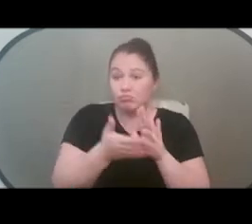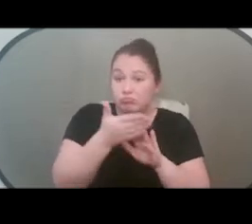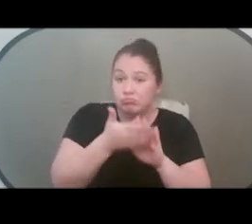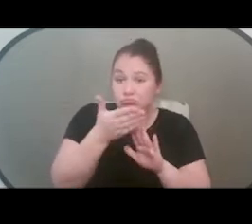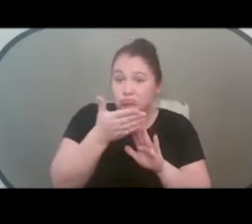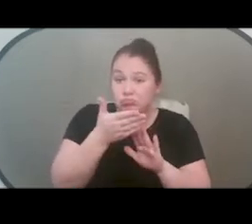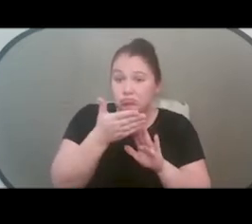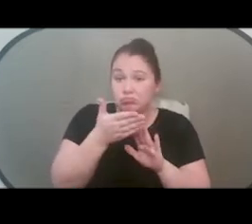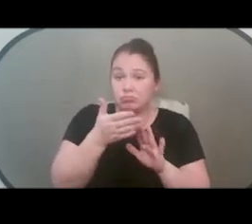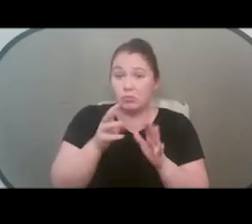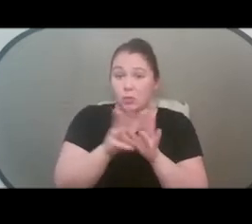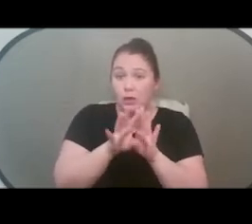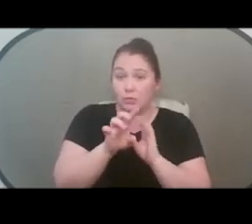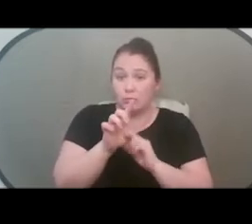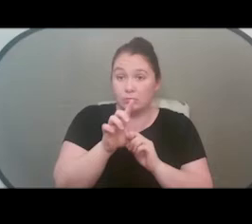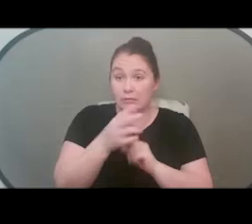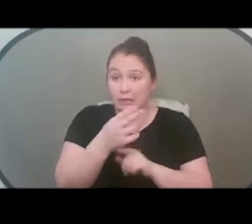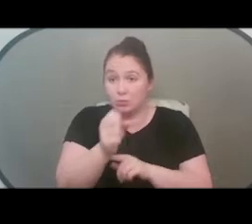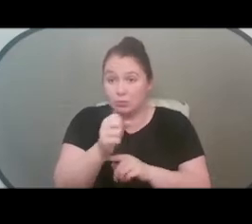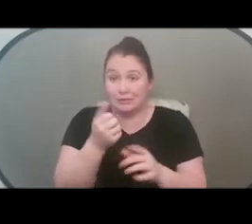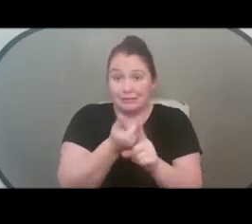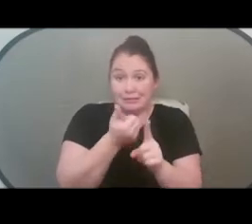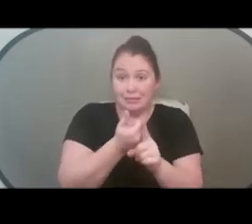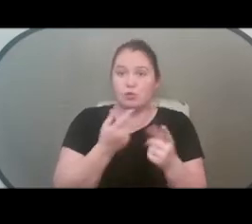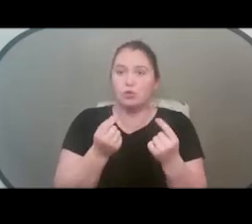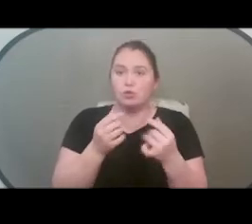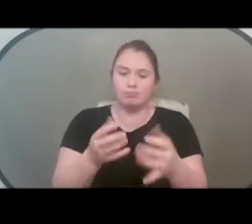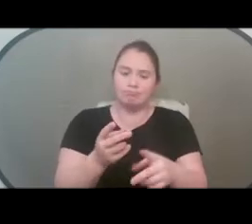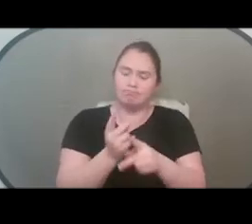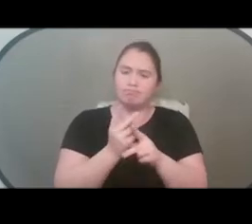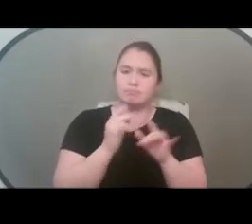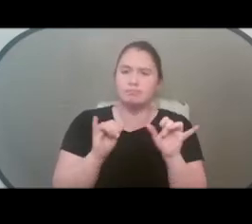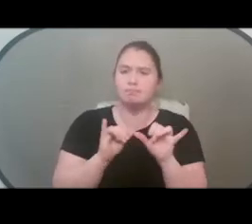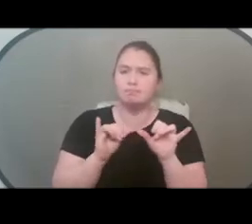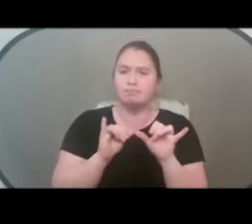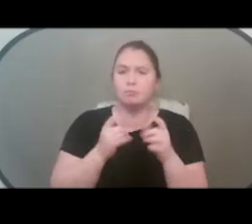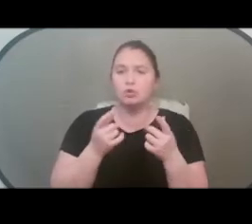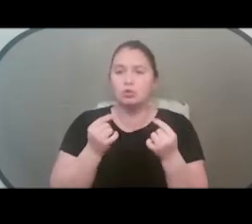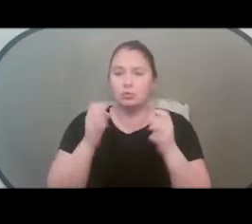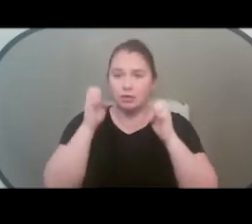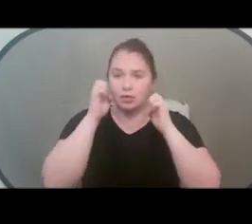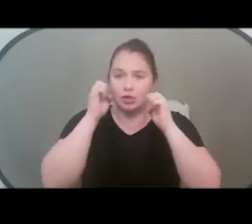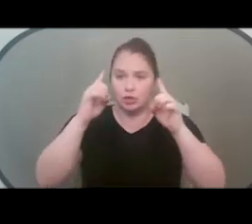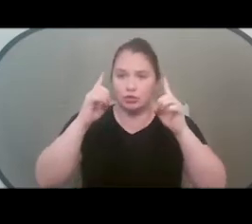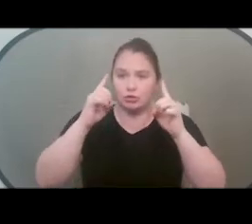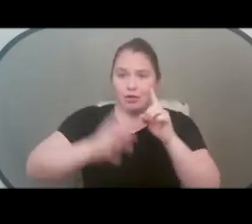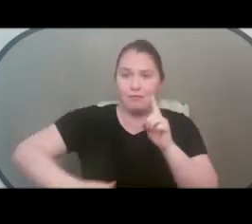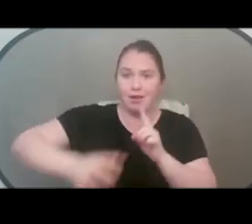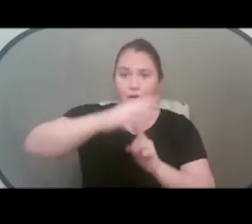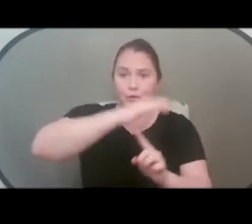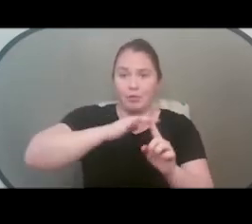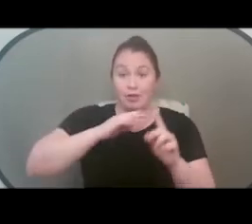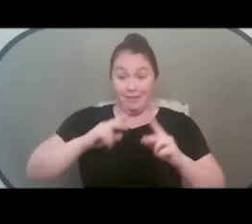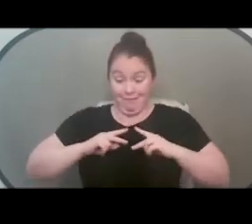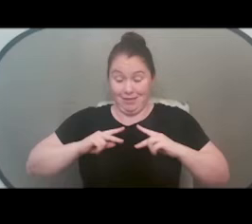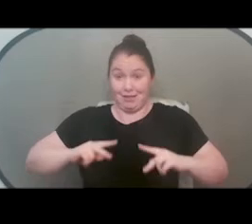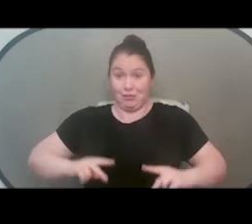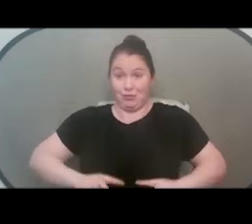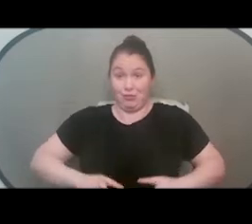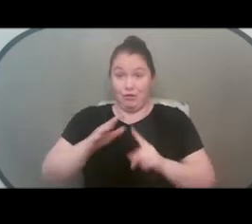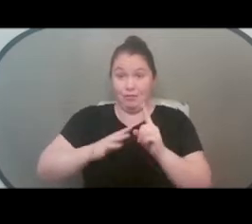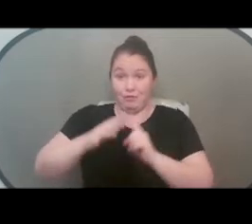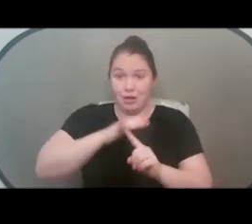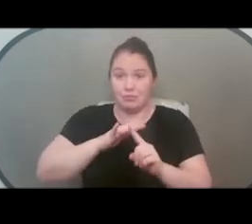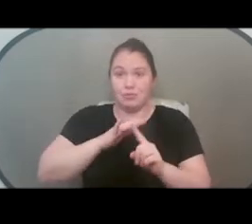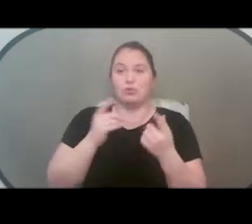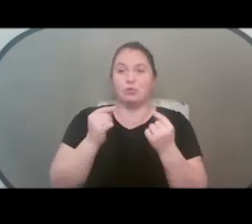that's just keeping it roughly the same size and just bringing, the educational environments as well as the physical environments